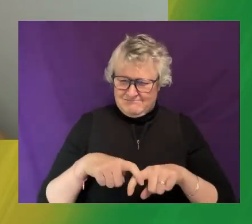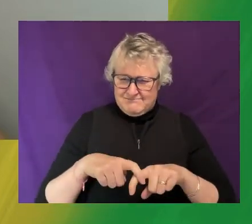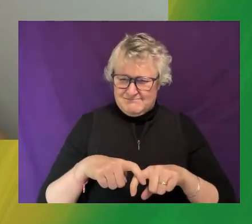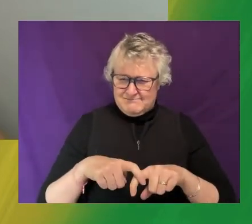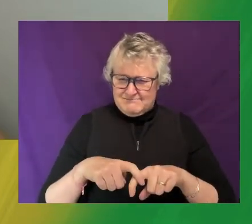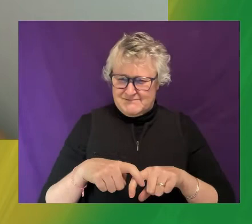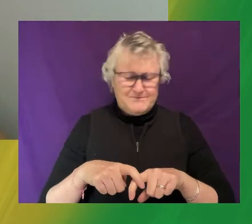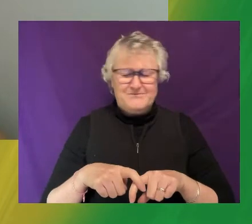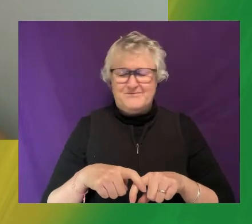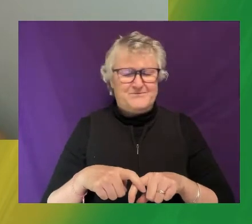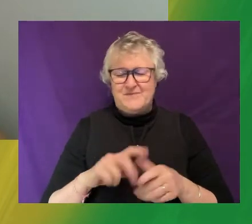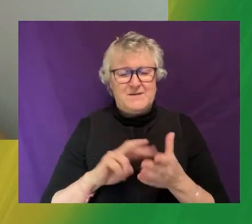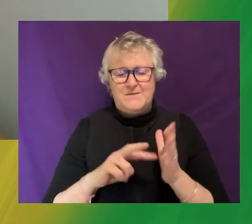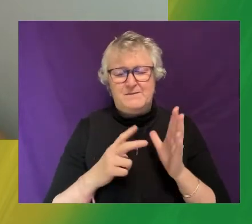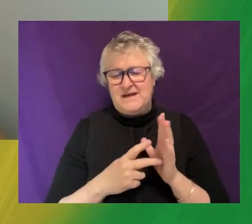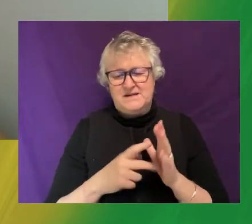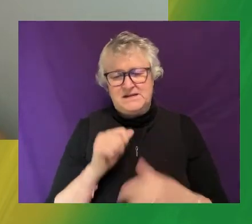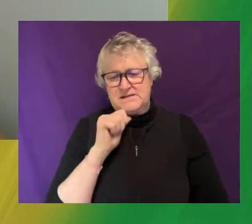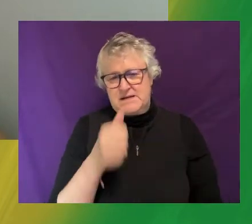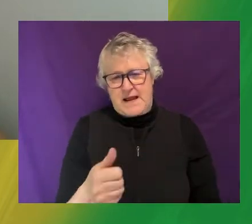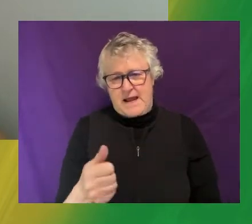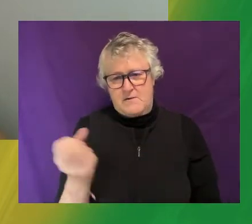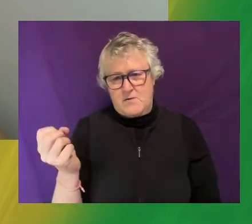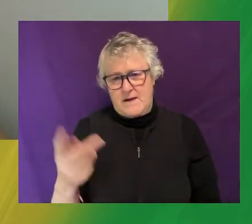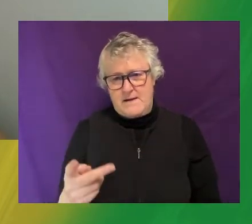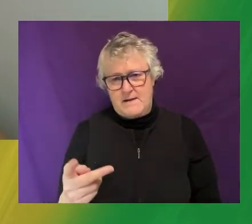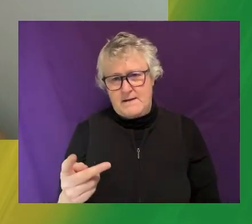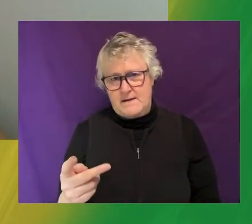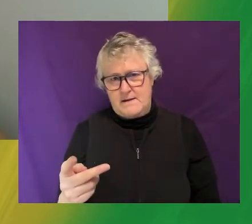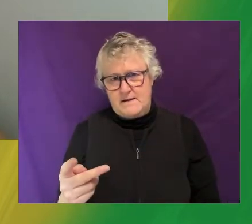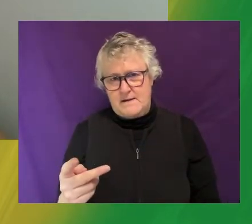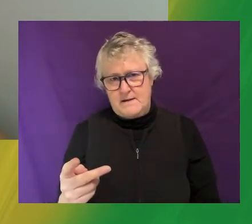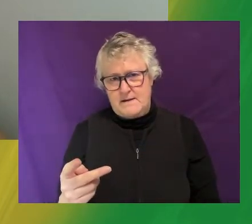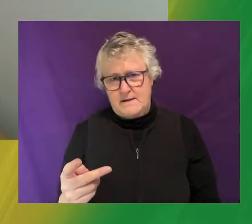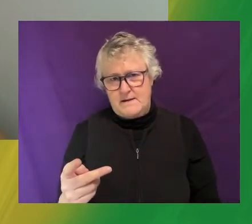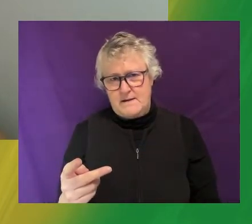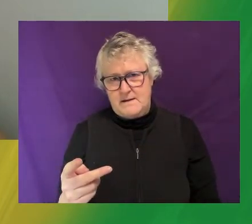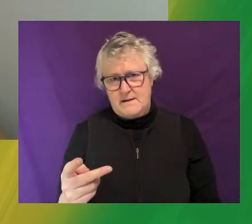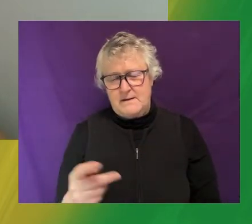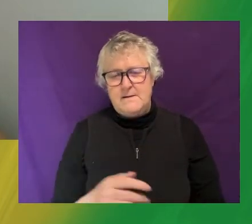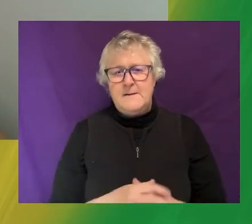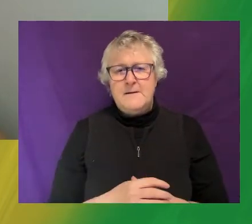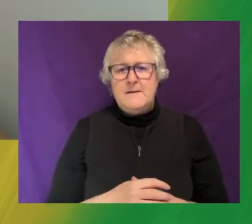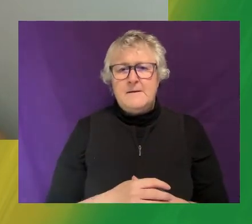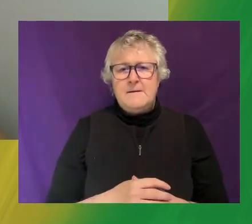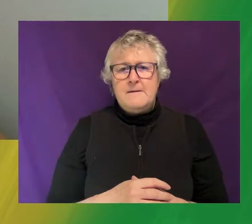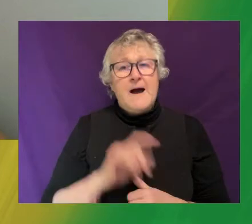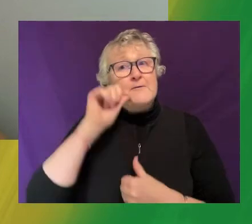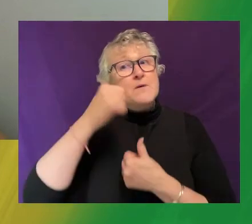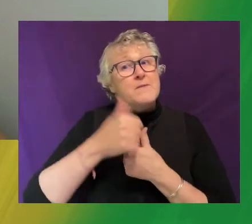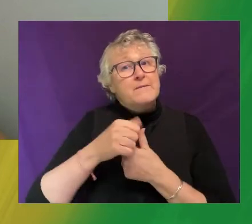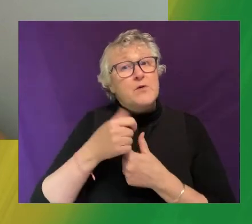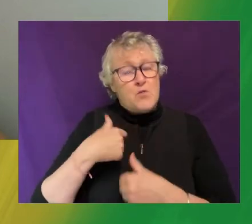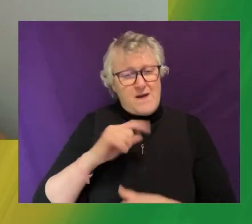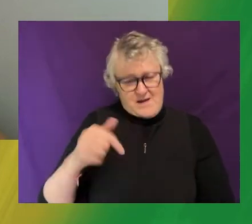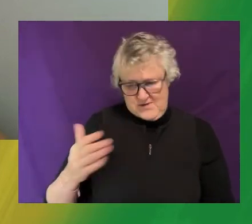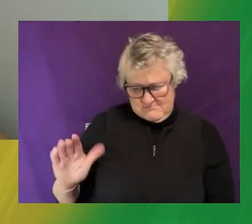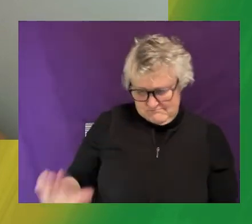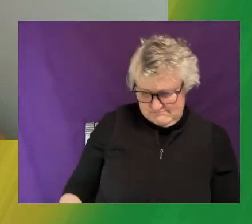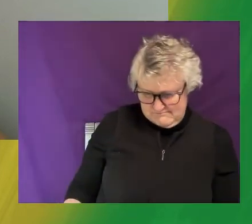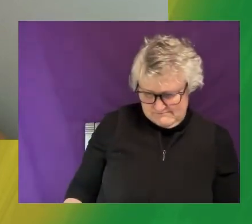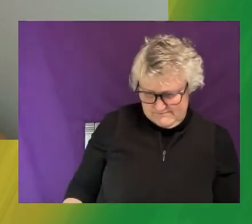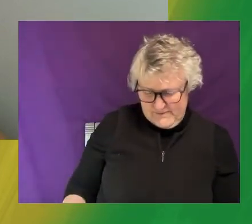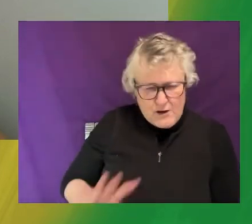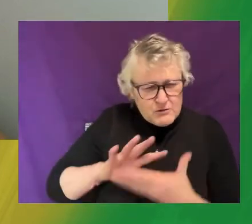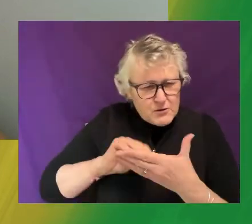Get it? Get it connected. I remember when I was a child, learning how to ride a